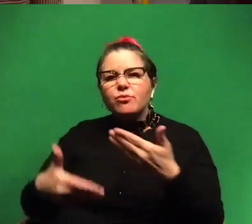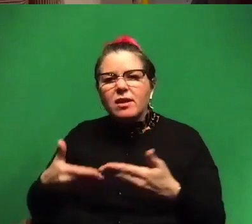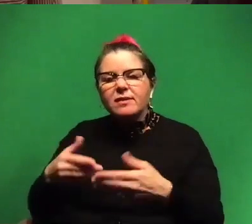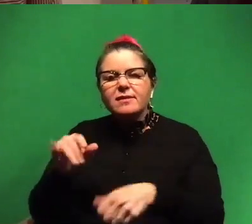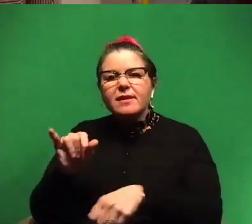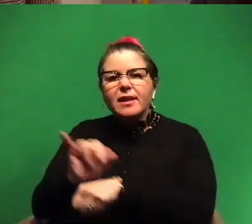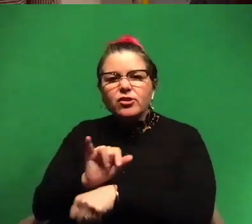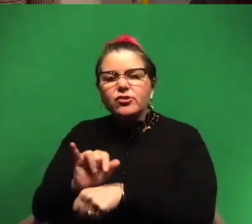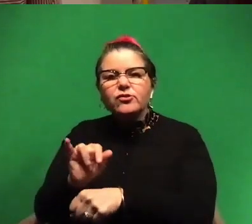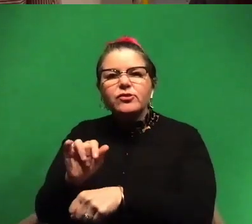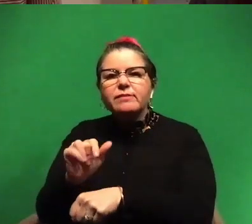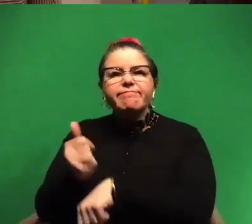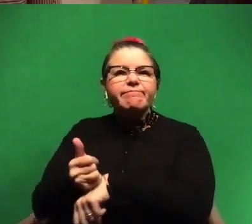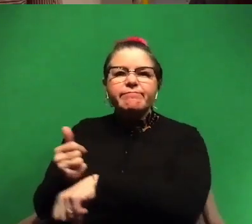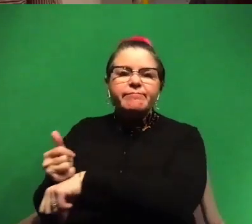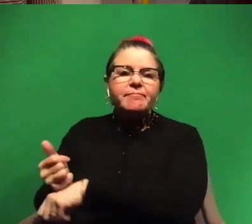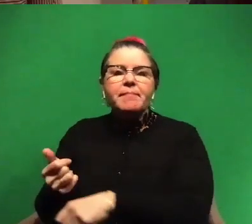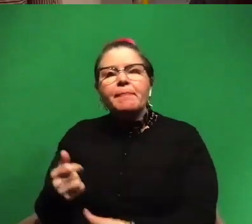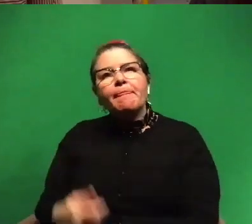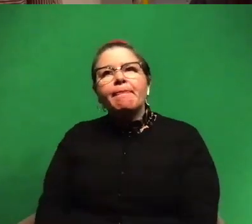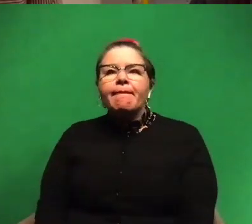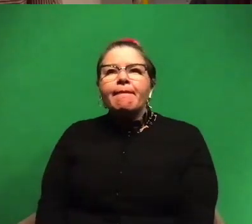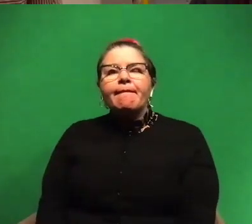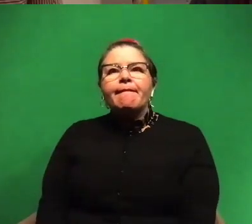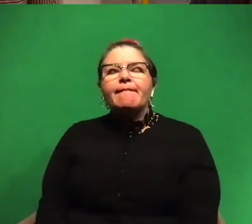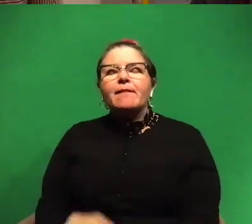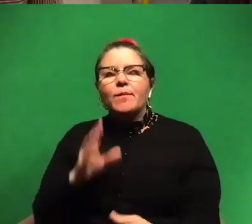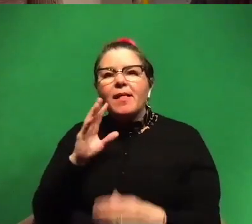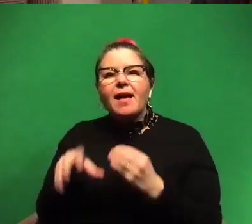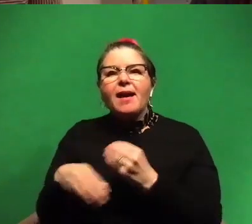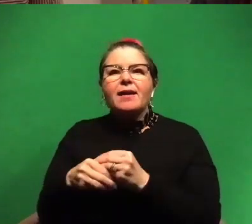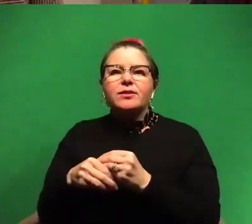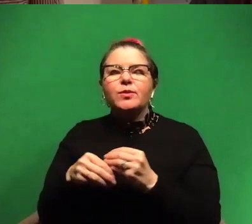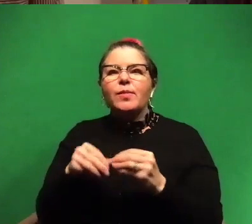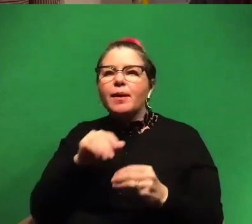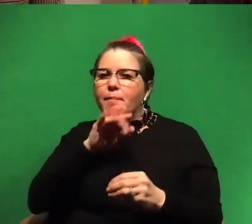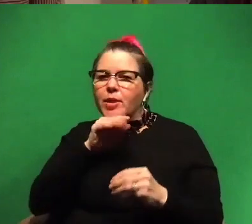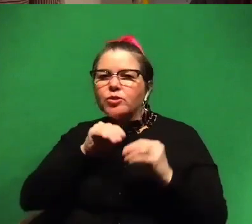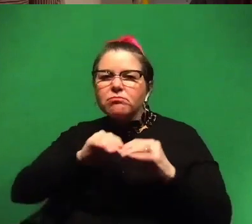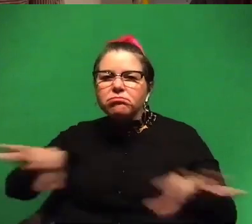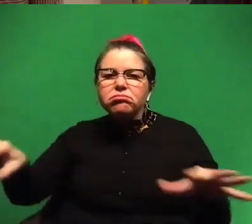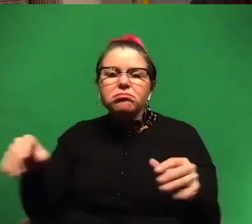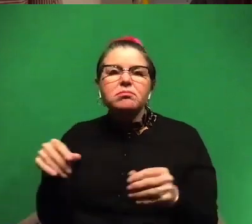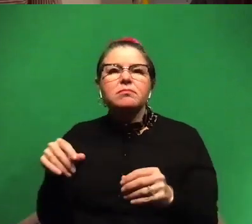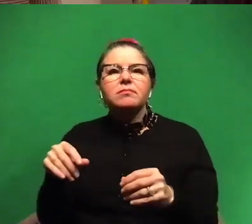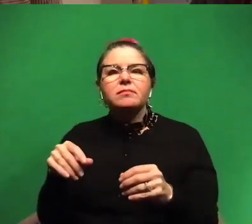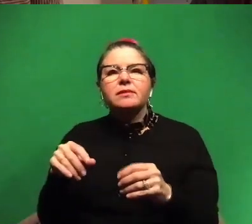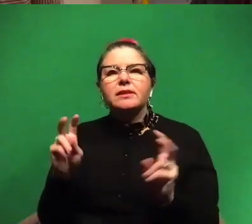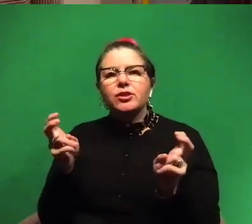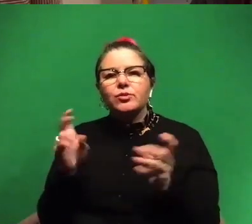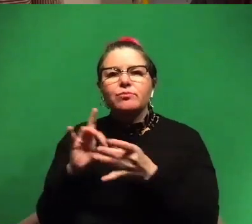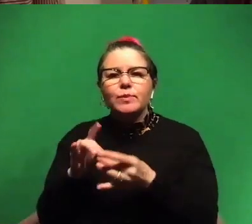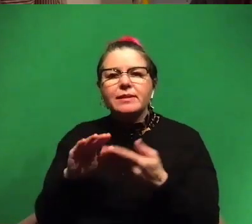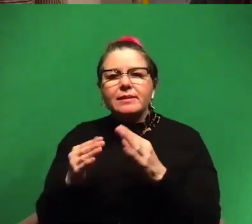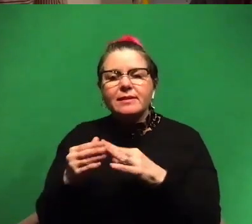industry. And that kind of adds to the pollution or issues around cities. There's also